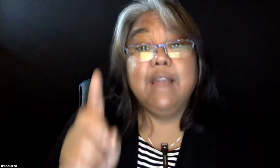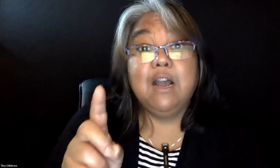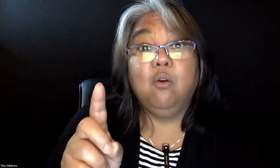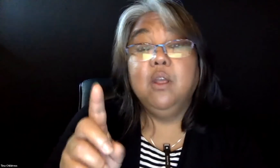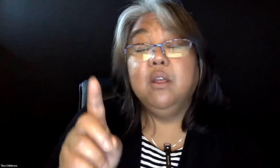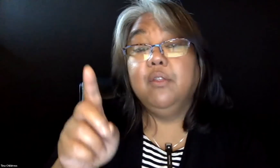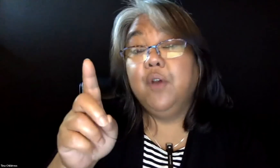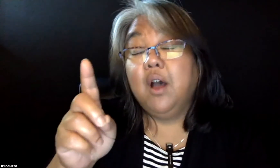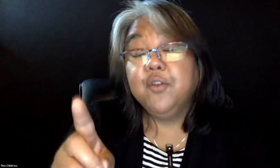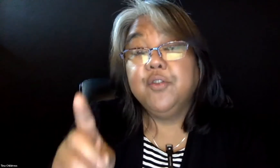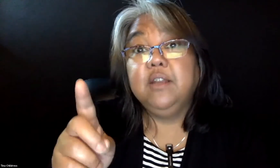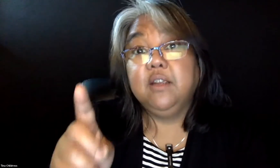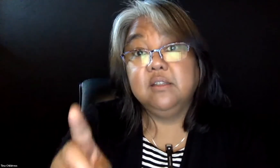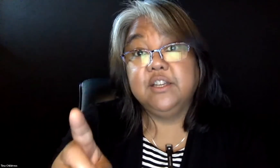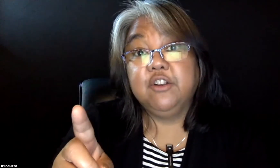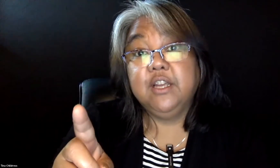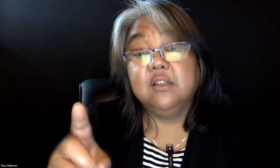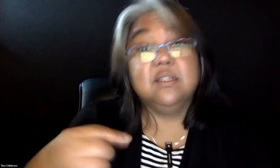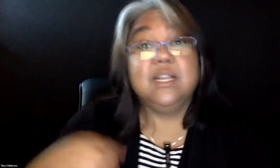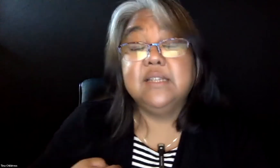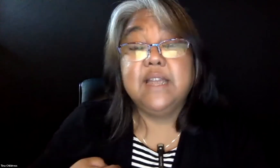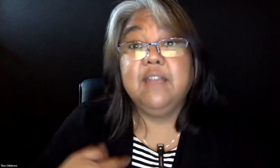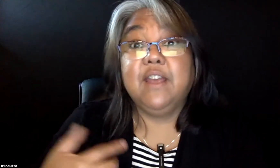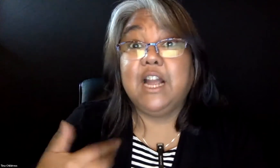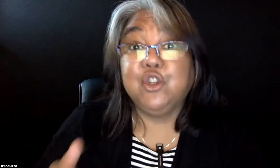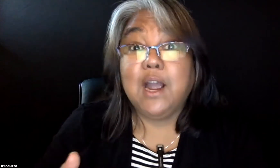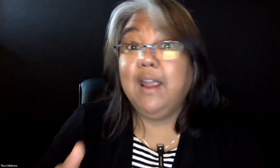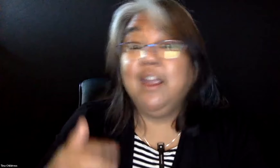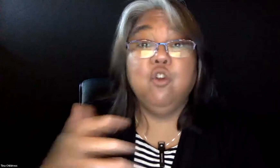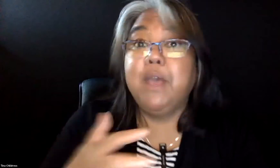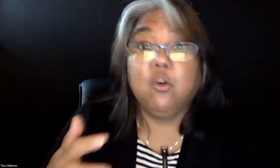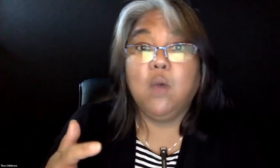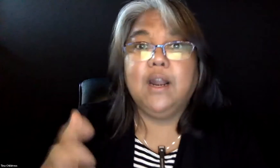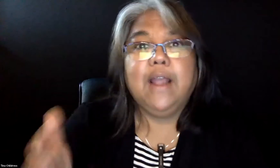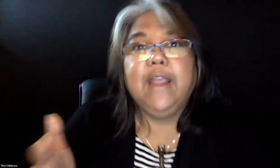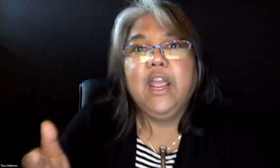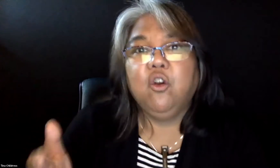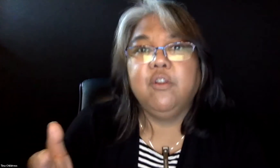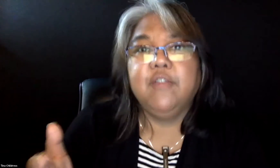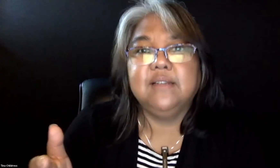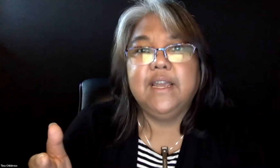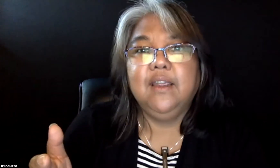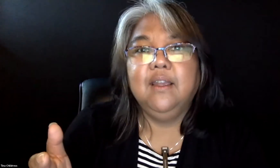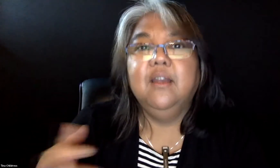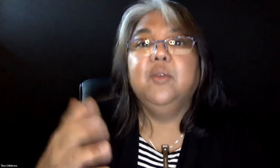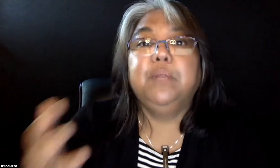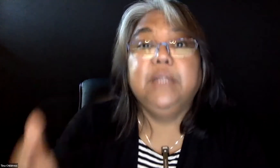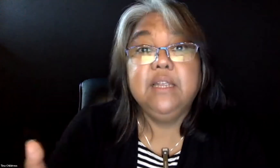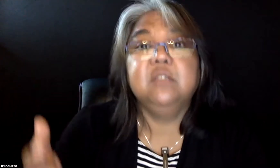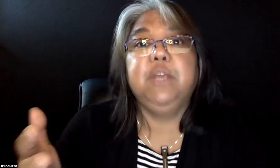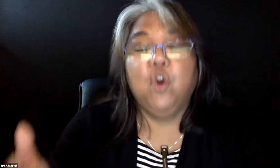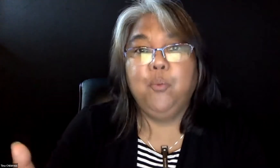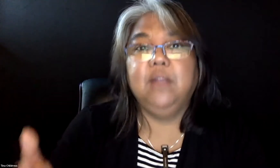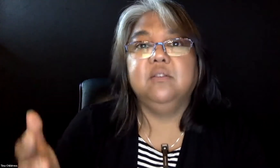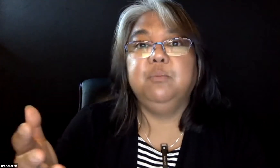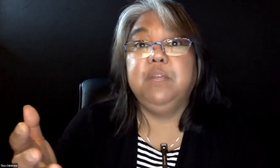schedule. Now, the other thing to consider is, let's say that I try and no matter what, I can't go to that day.